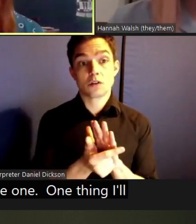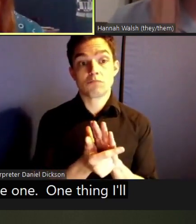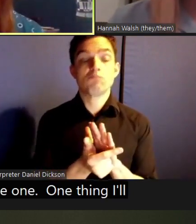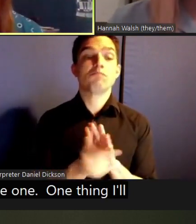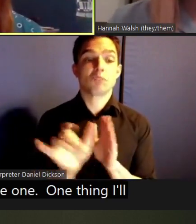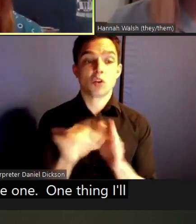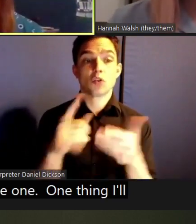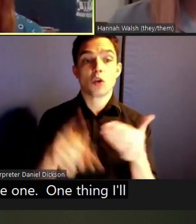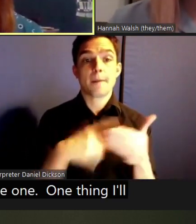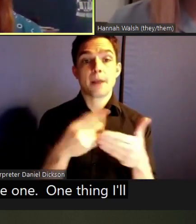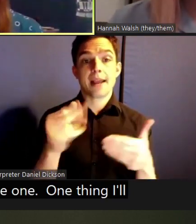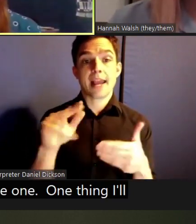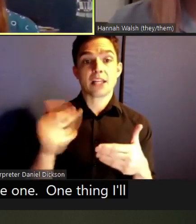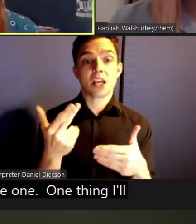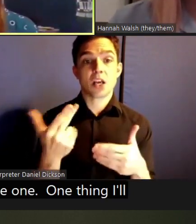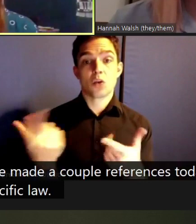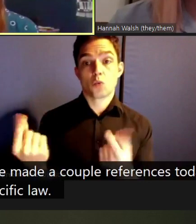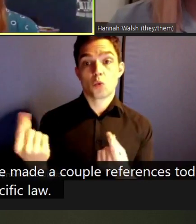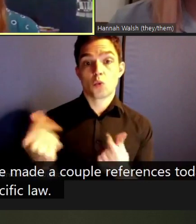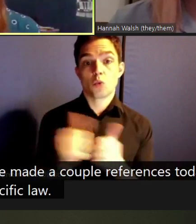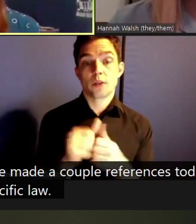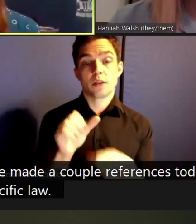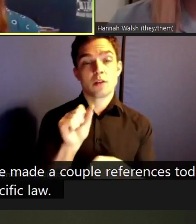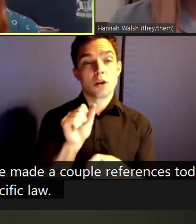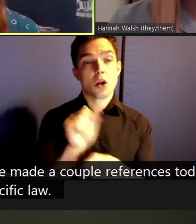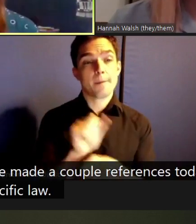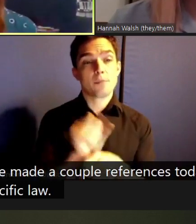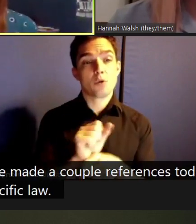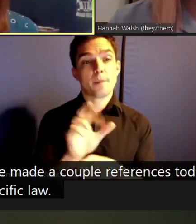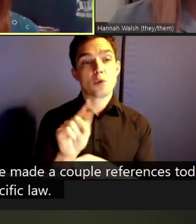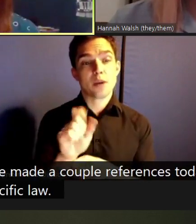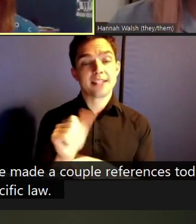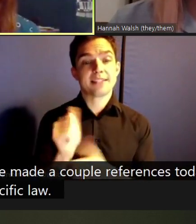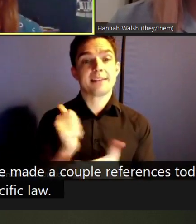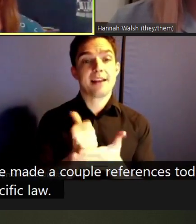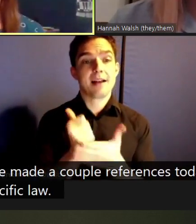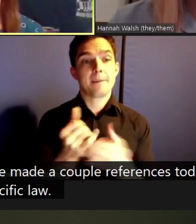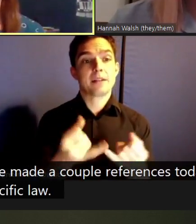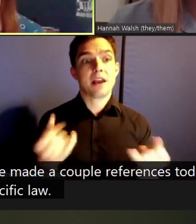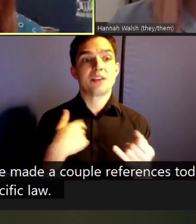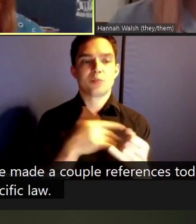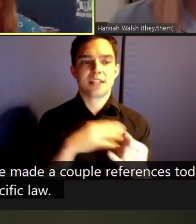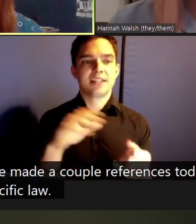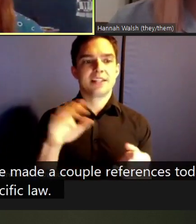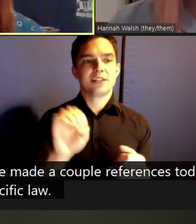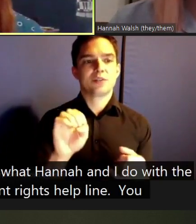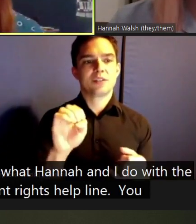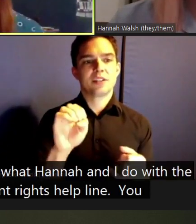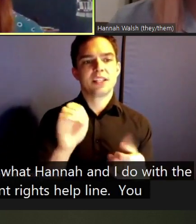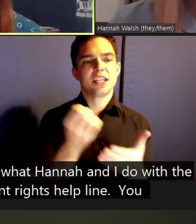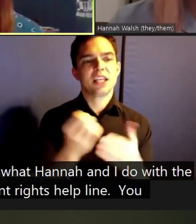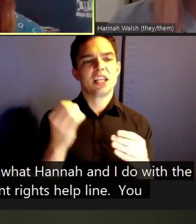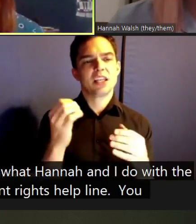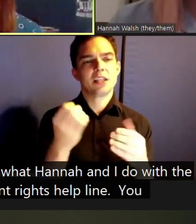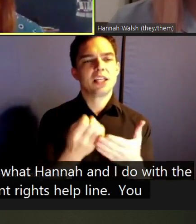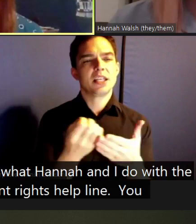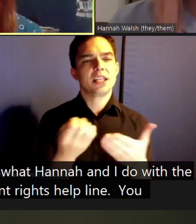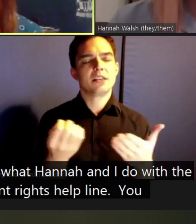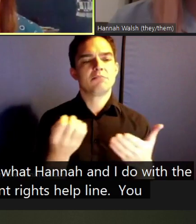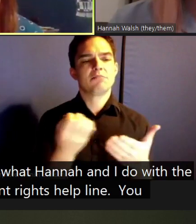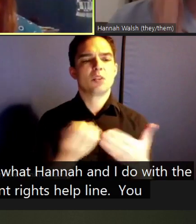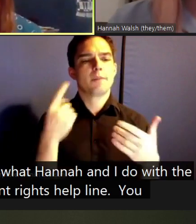what Hannah and I do with the Employment Rights Helpline. We at Equip for Equality provide free legal assistance to folks who are